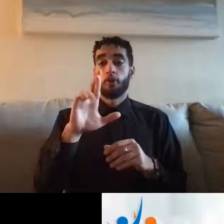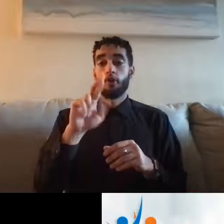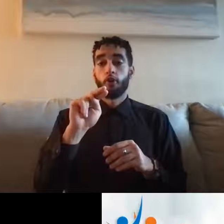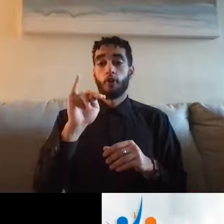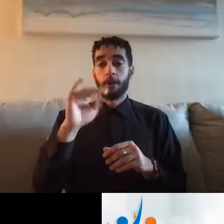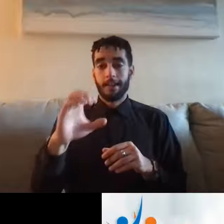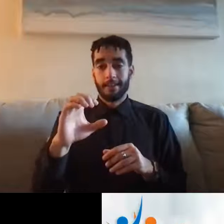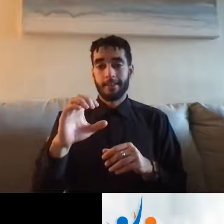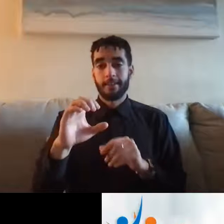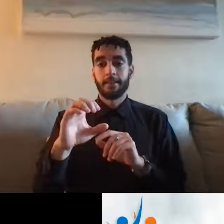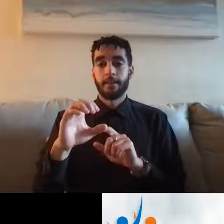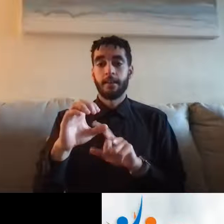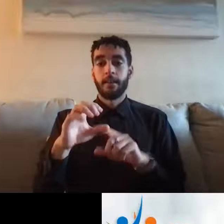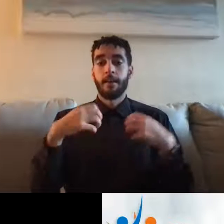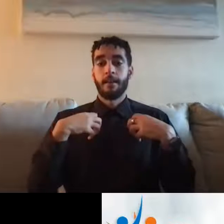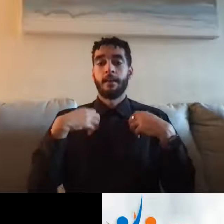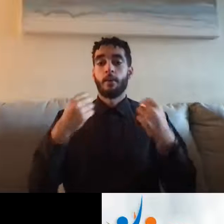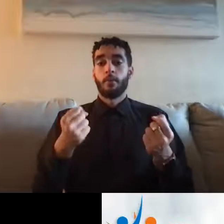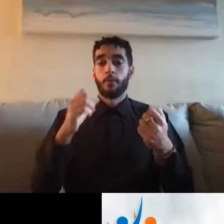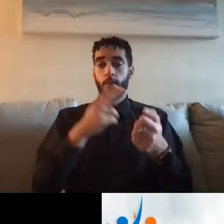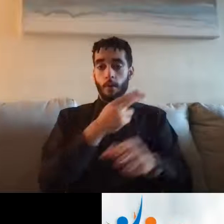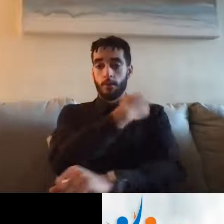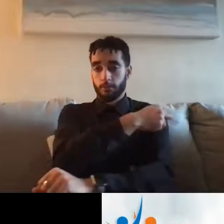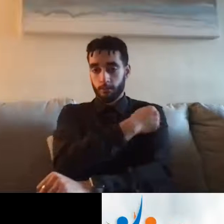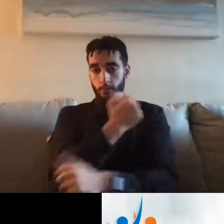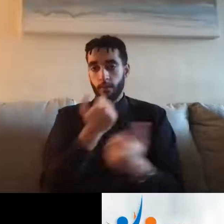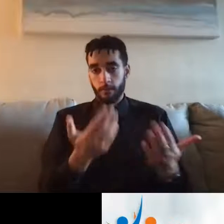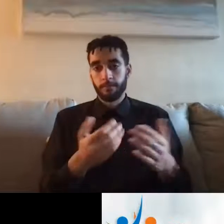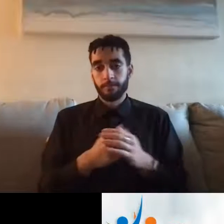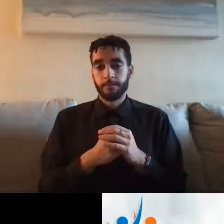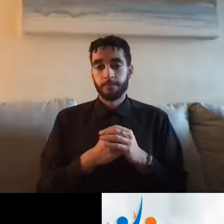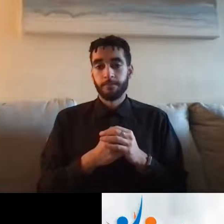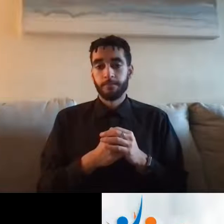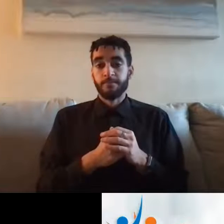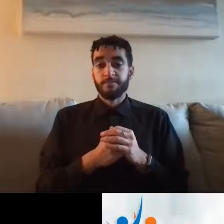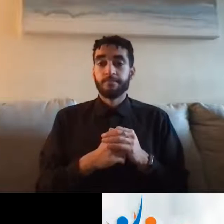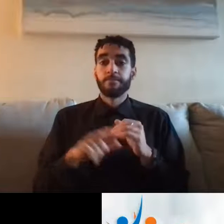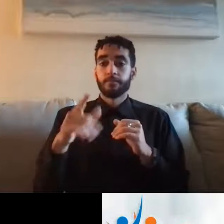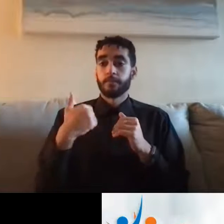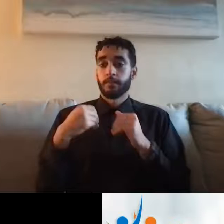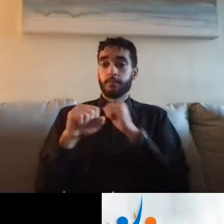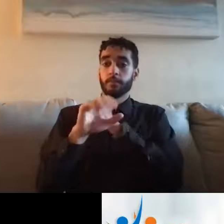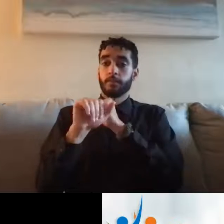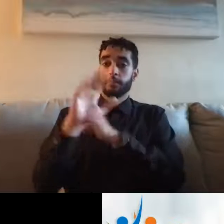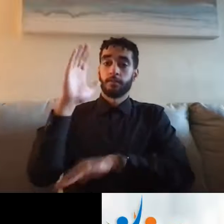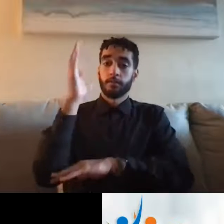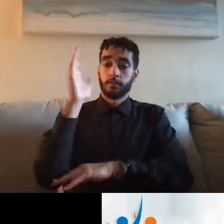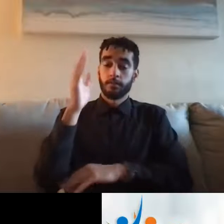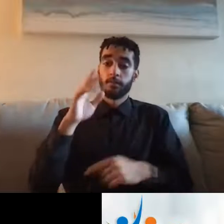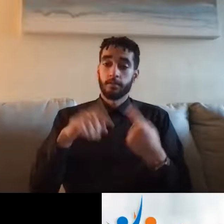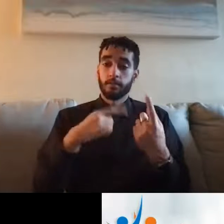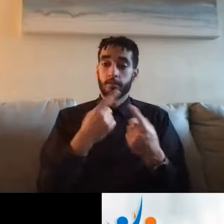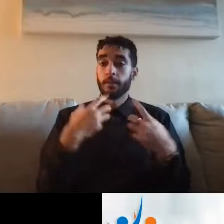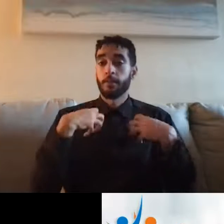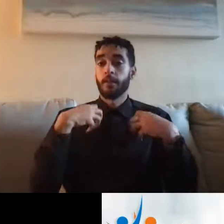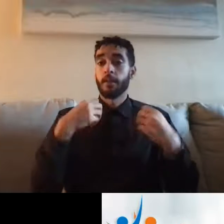California Department of Public Health, to provide us with a presentation on BOLD, B-O-L-D, Public Health Programs